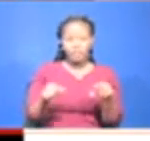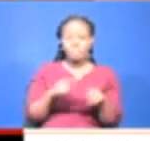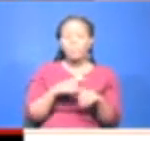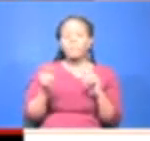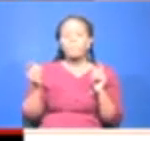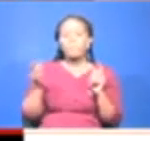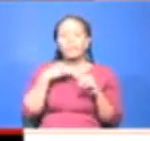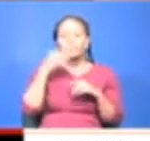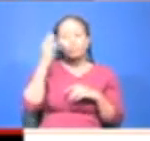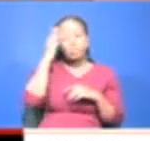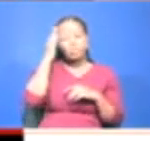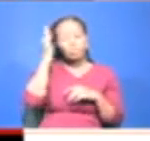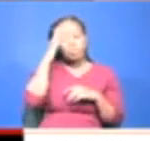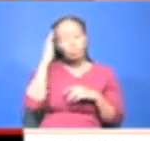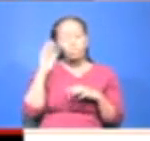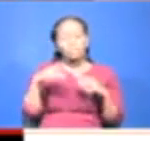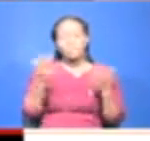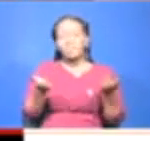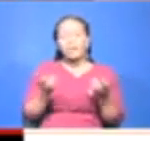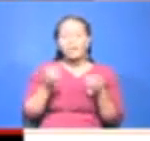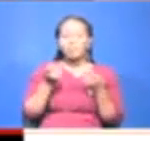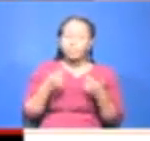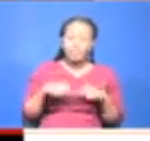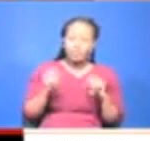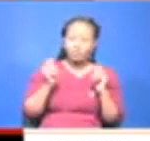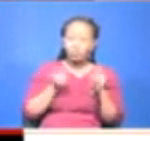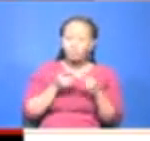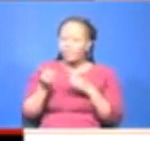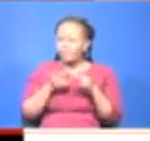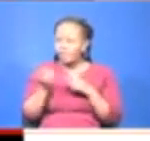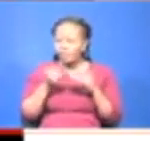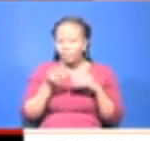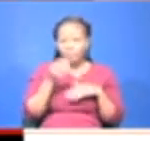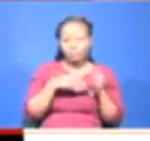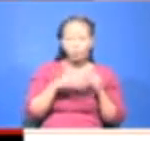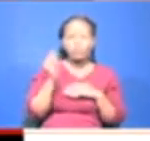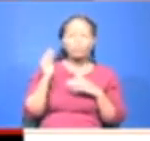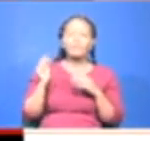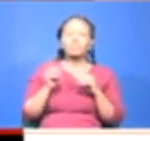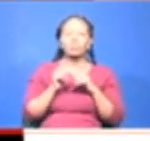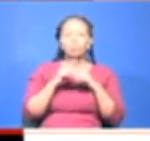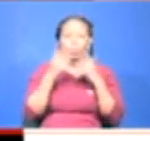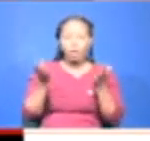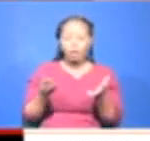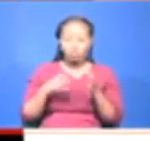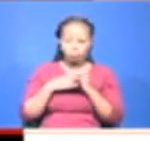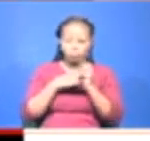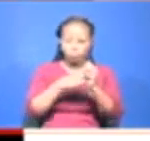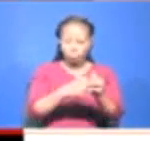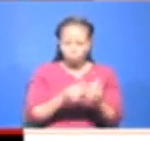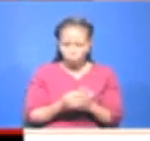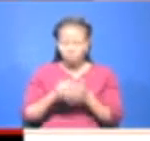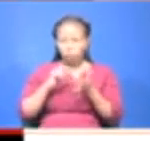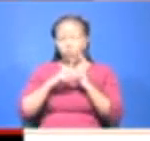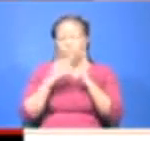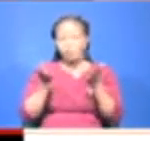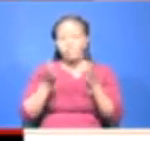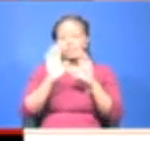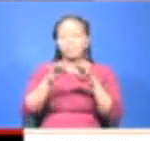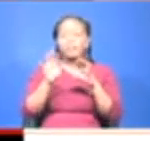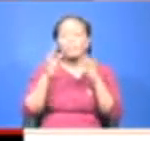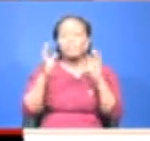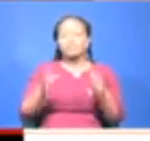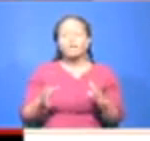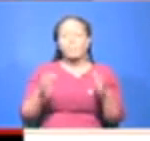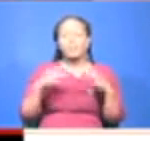can not regulate procurement so much as guide it, right? So that farmers have more discovery